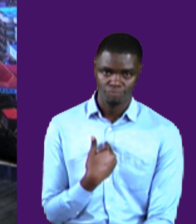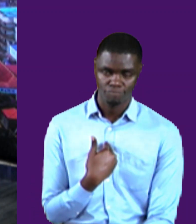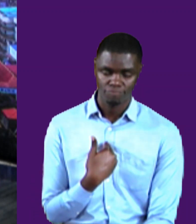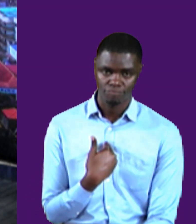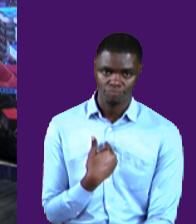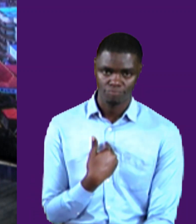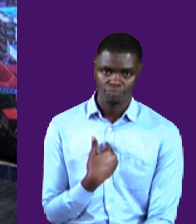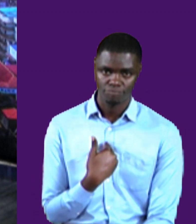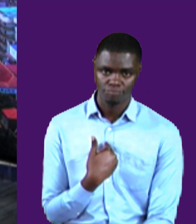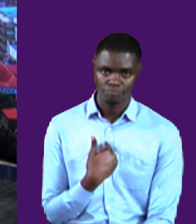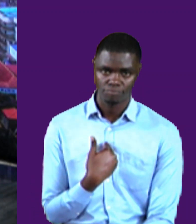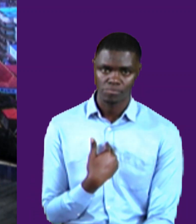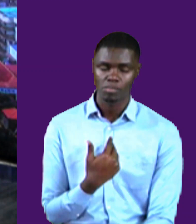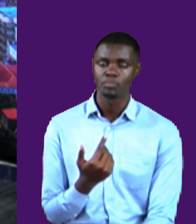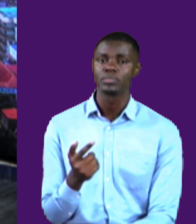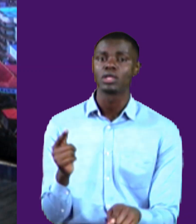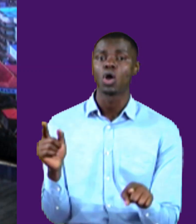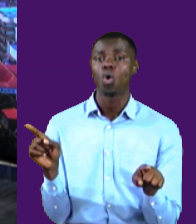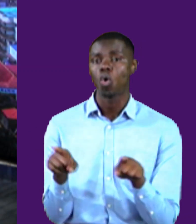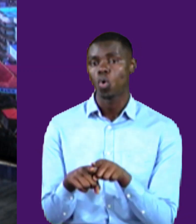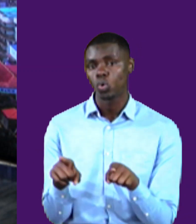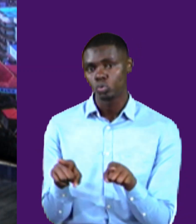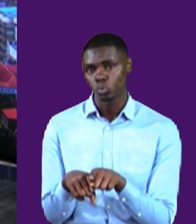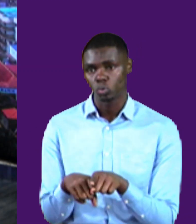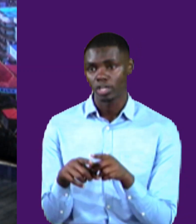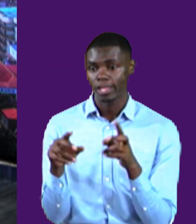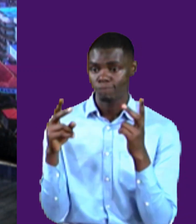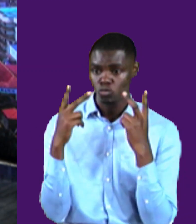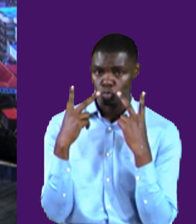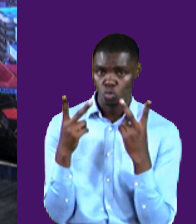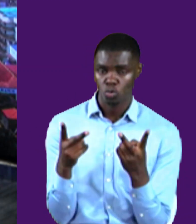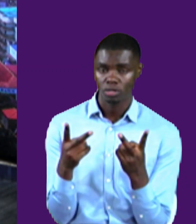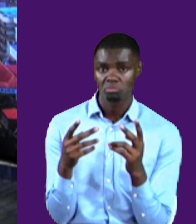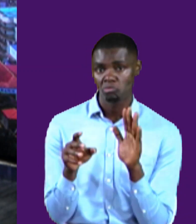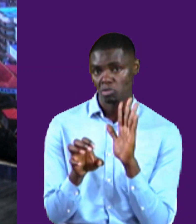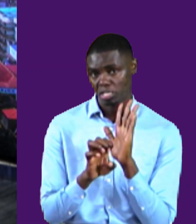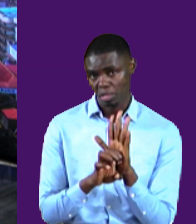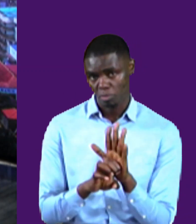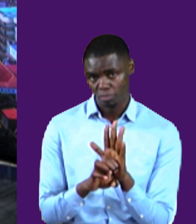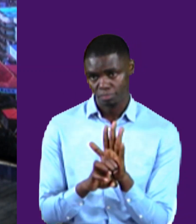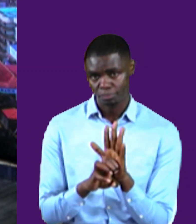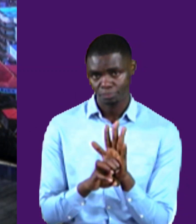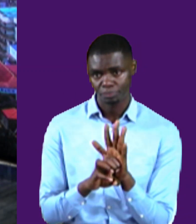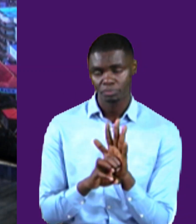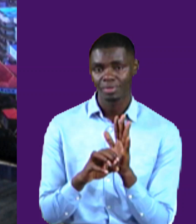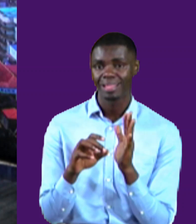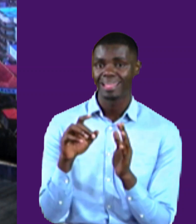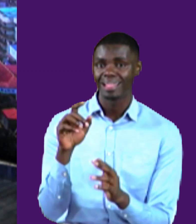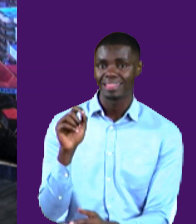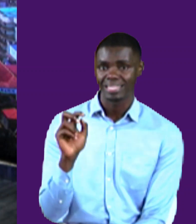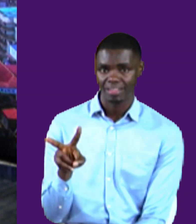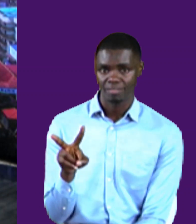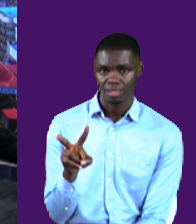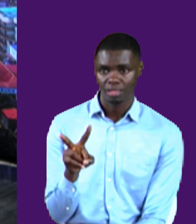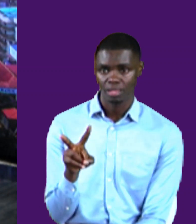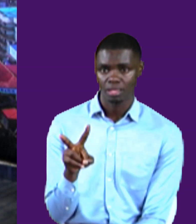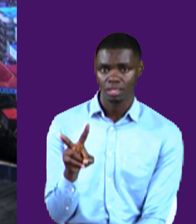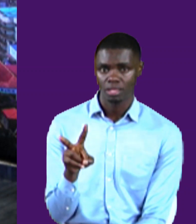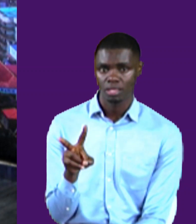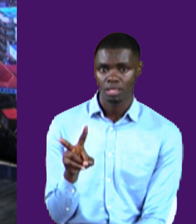when also look at, for example, the televisions,